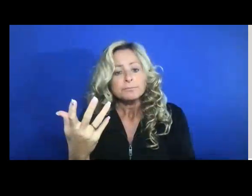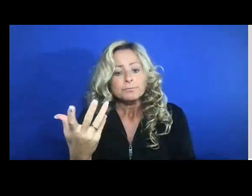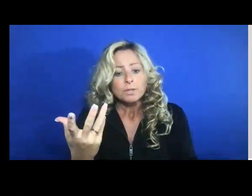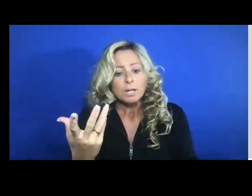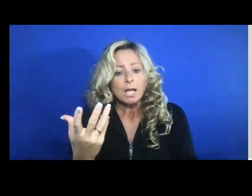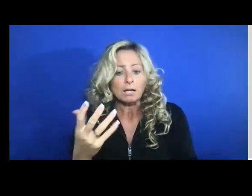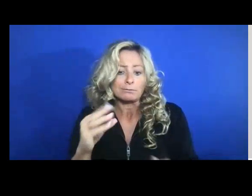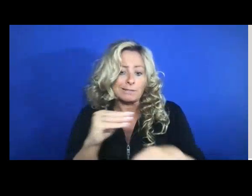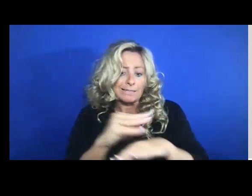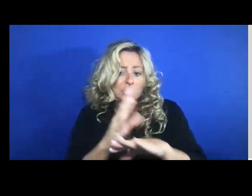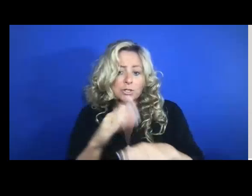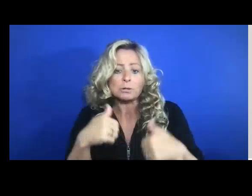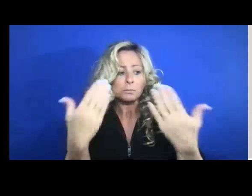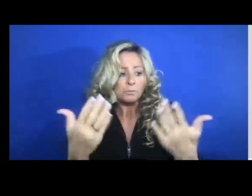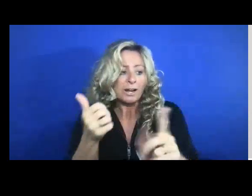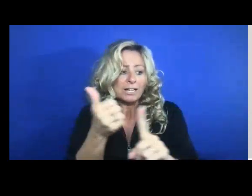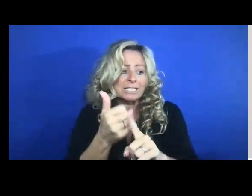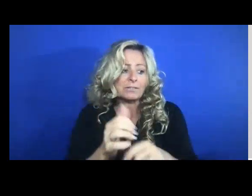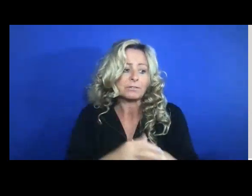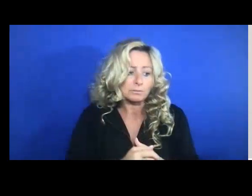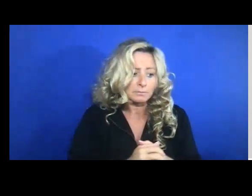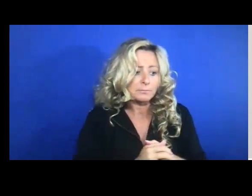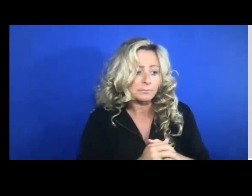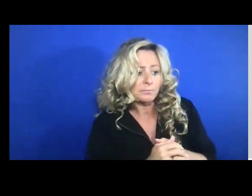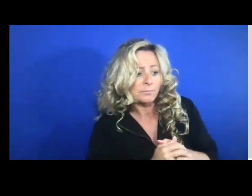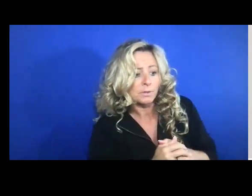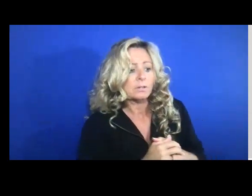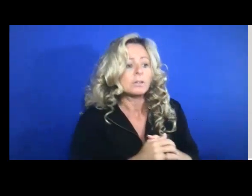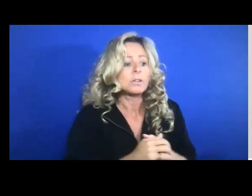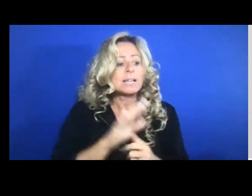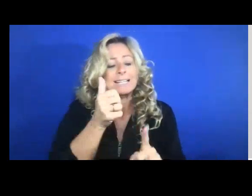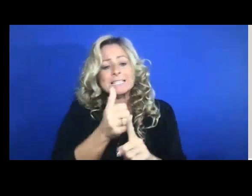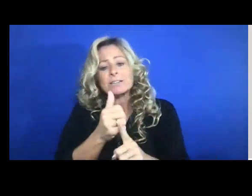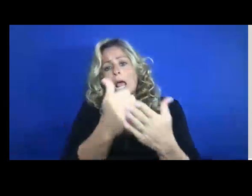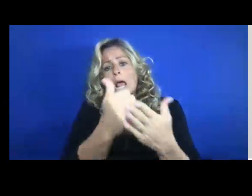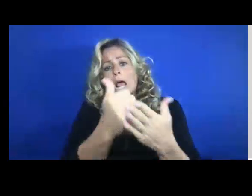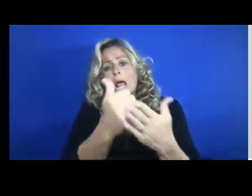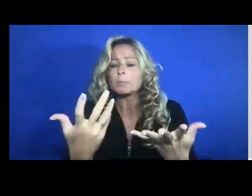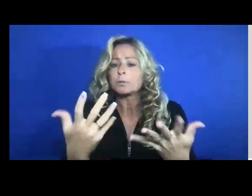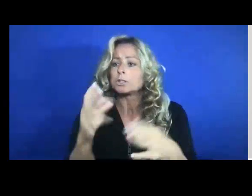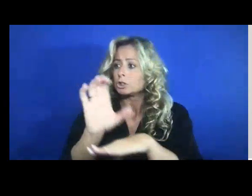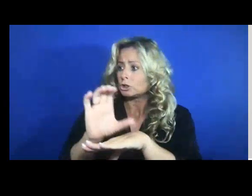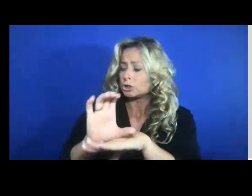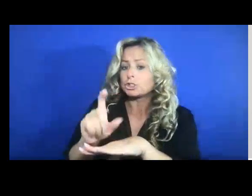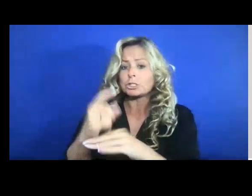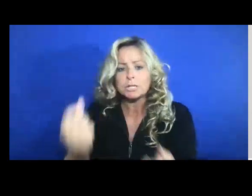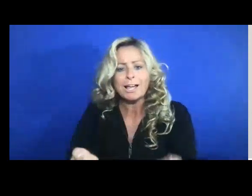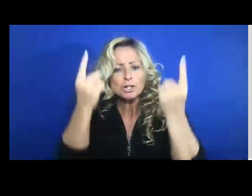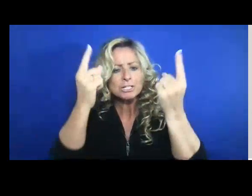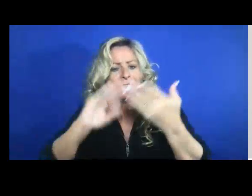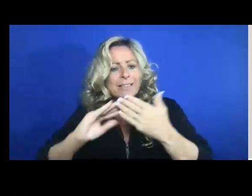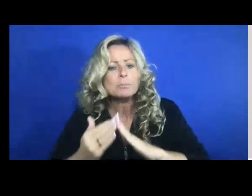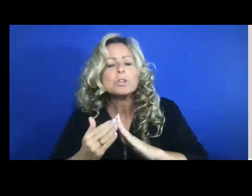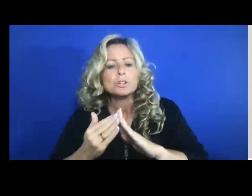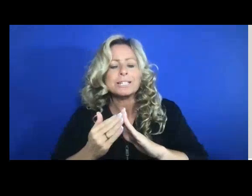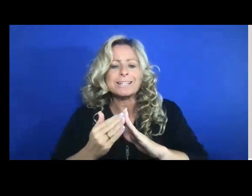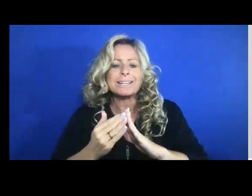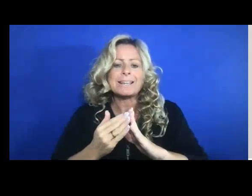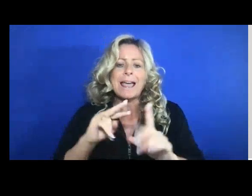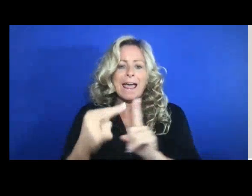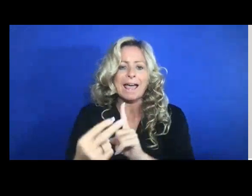you can provide. And so sometimes, that's what we attempt to do: help churches understand the community